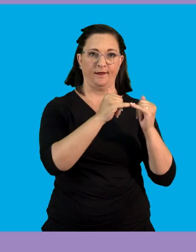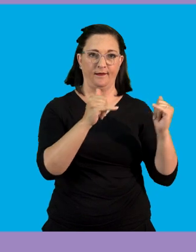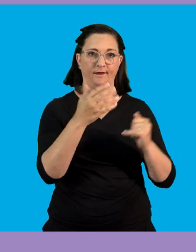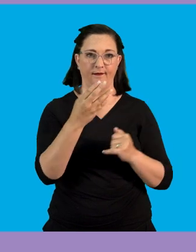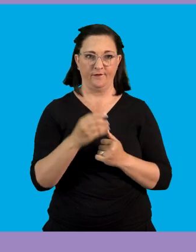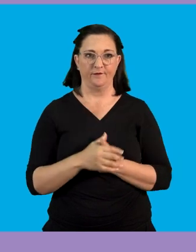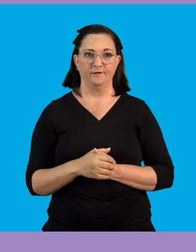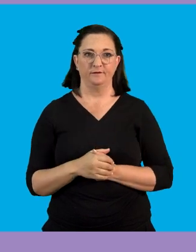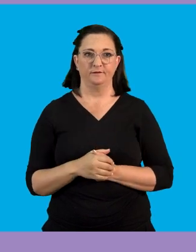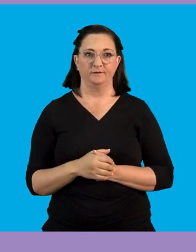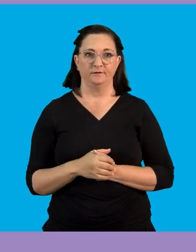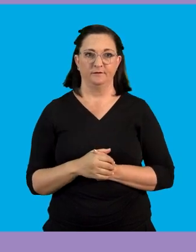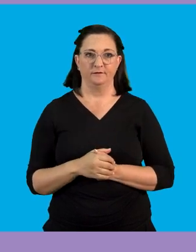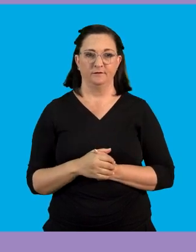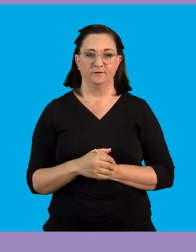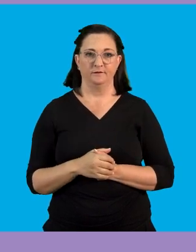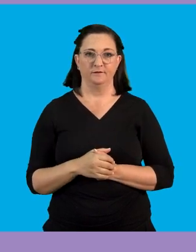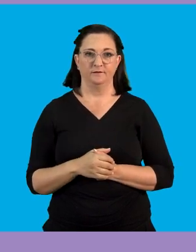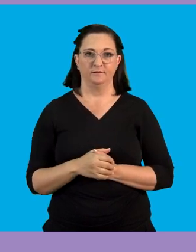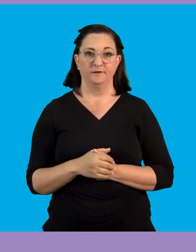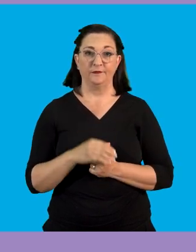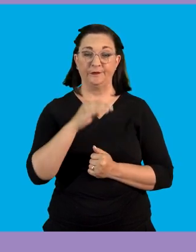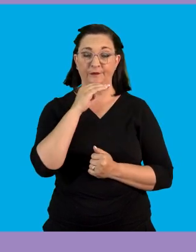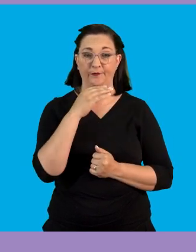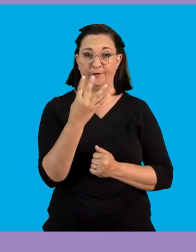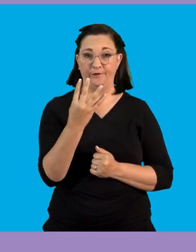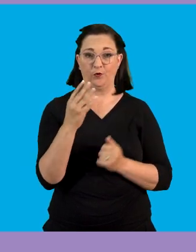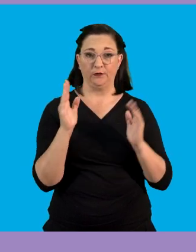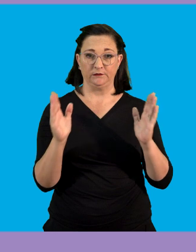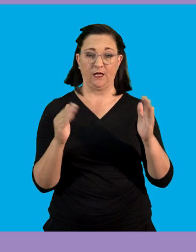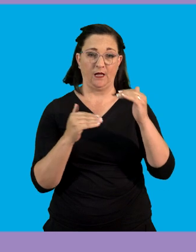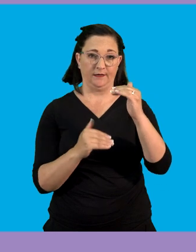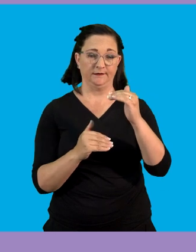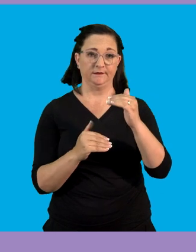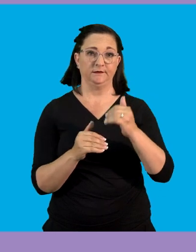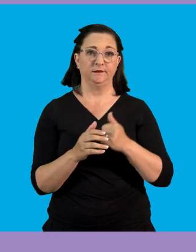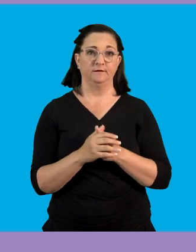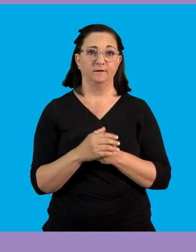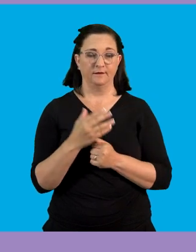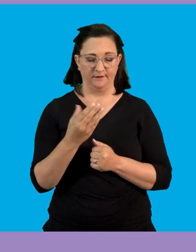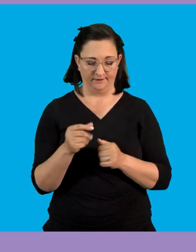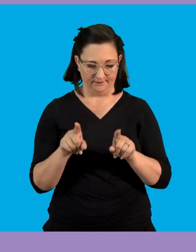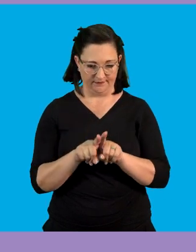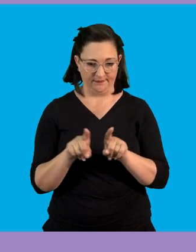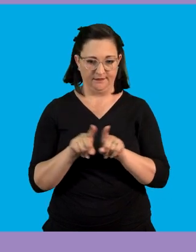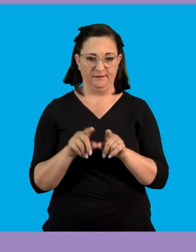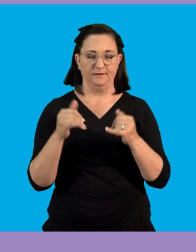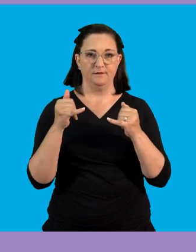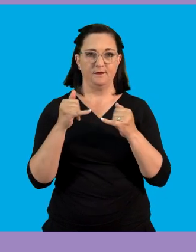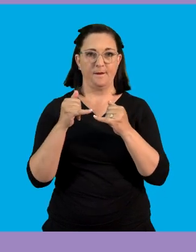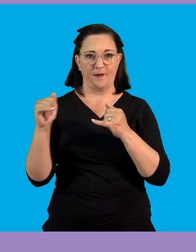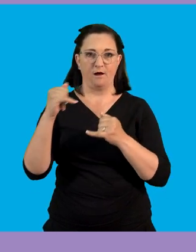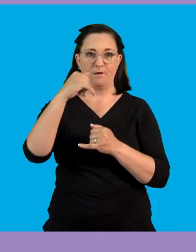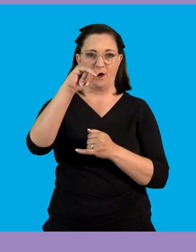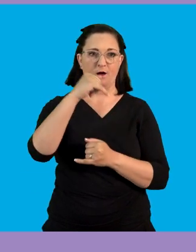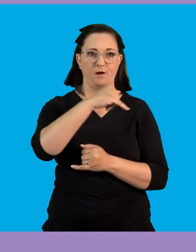show the same thing? We have four sides, and all four sides have a same marking of